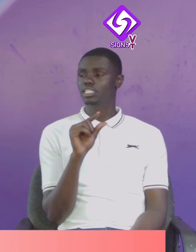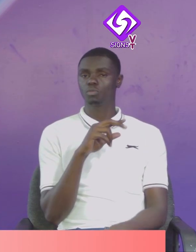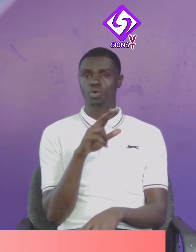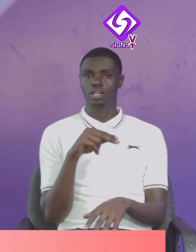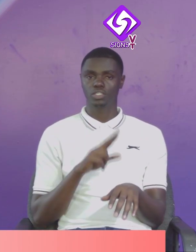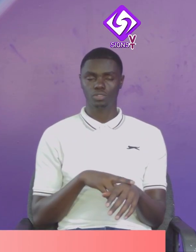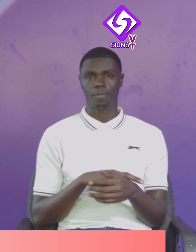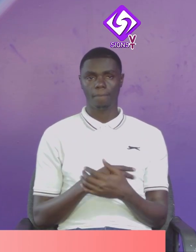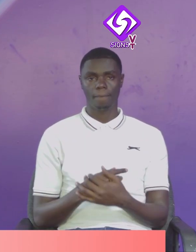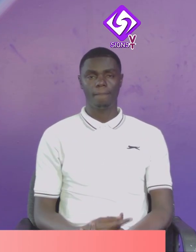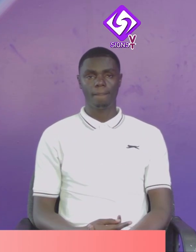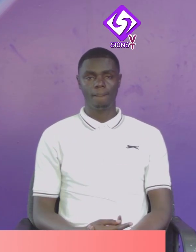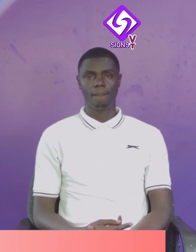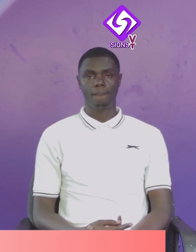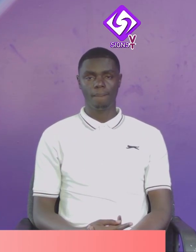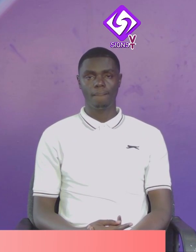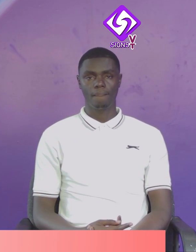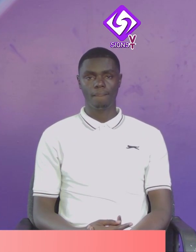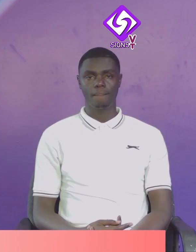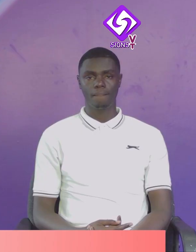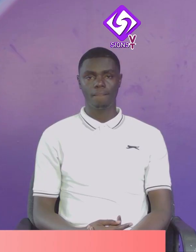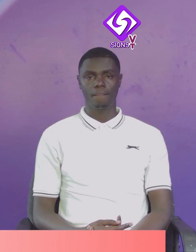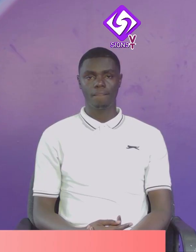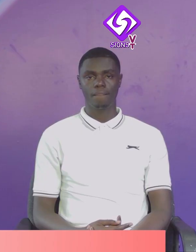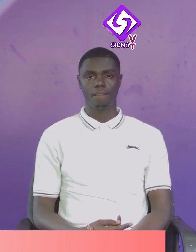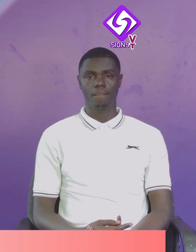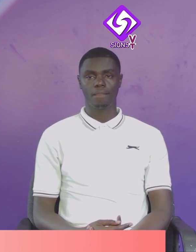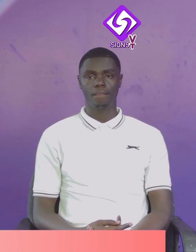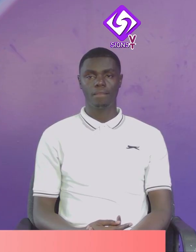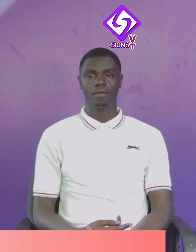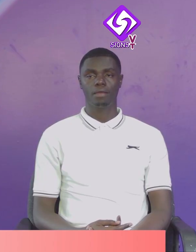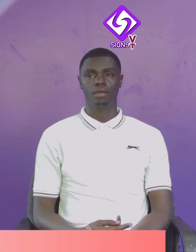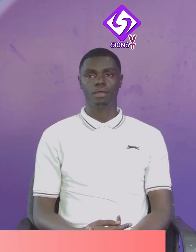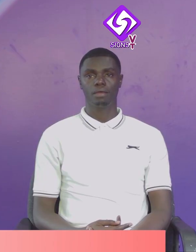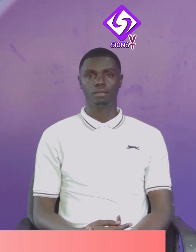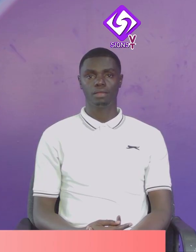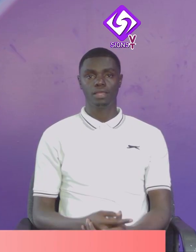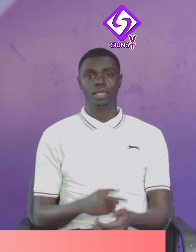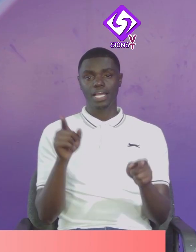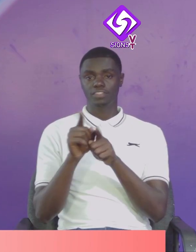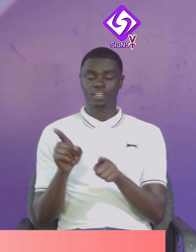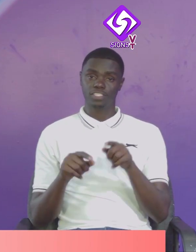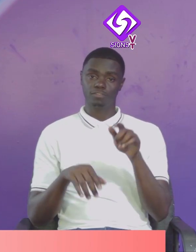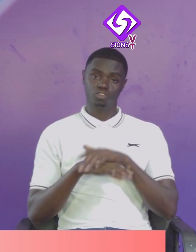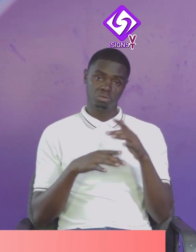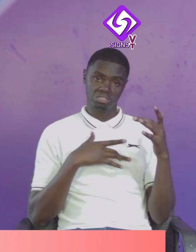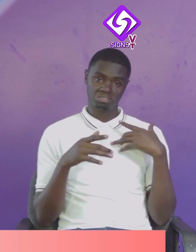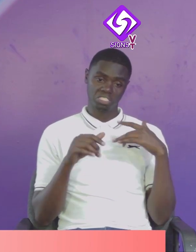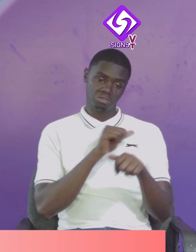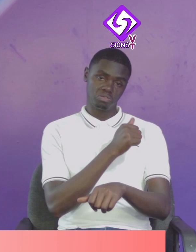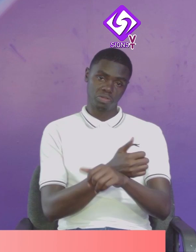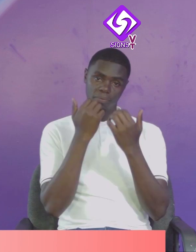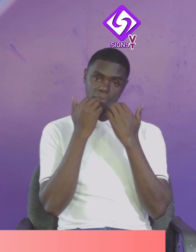and it has no any authority to say that they can. As far as football is concerned. As far as football